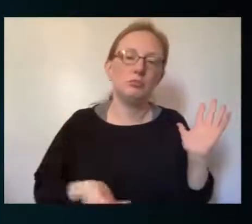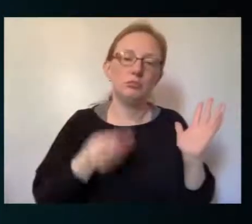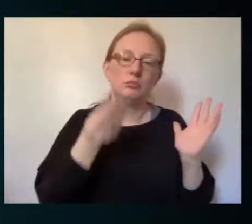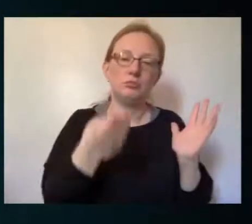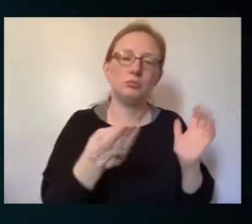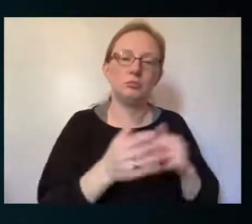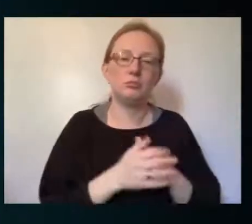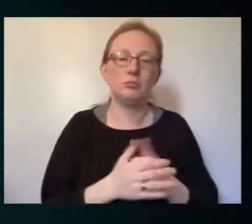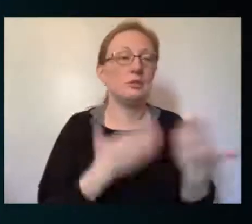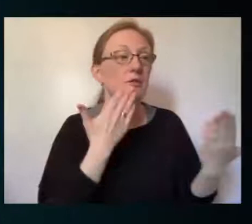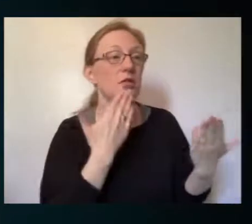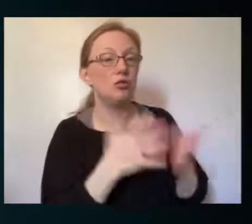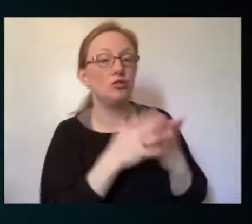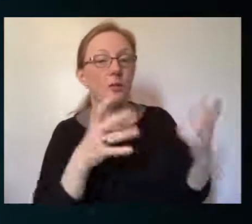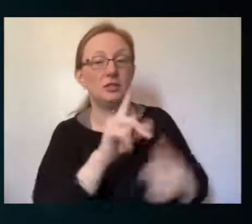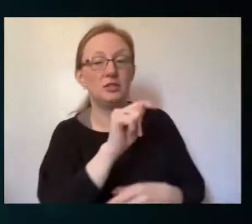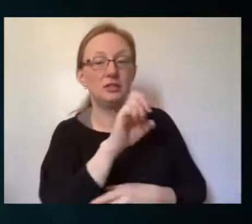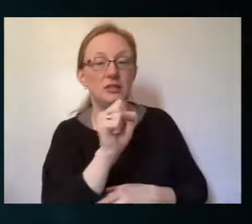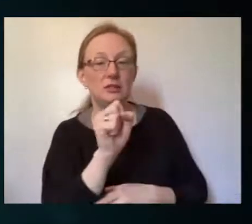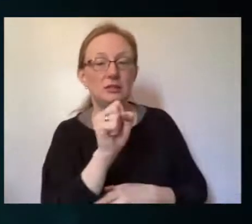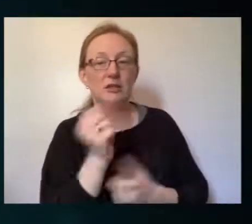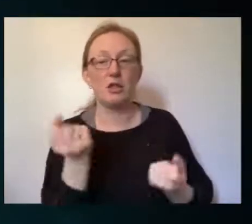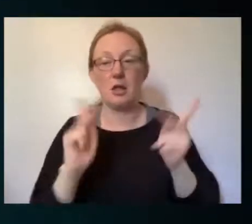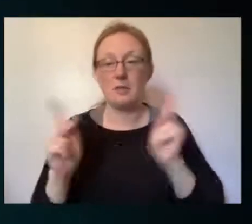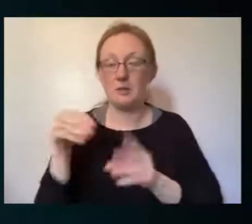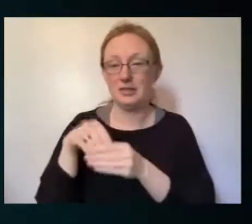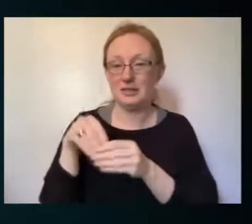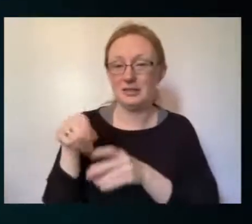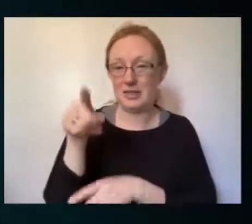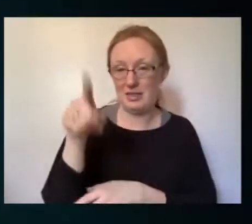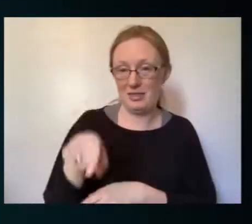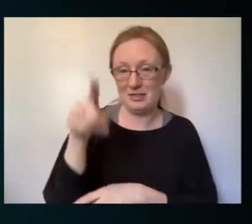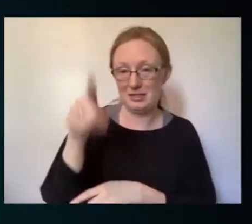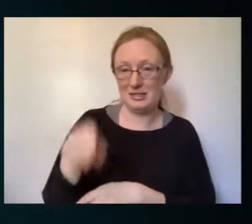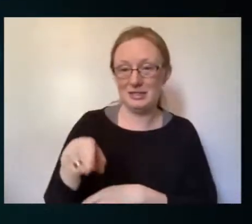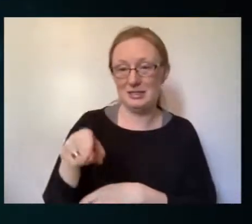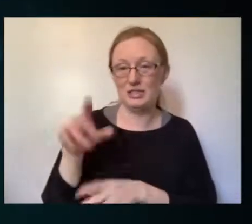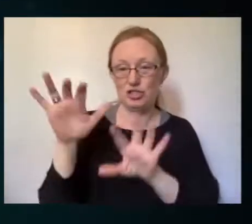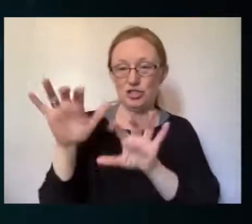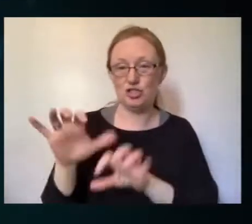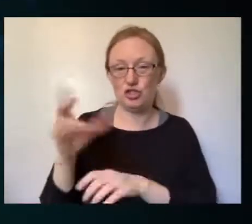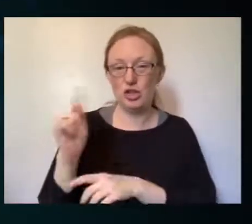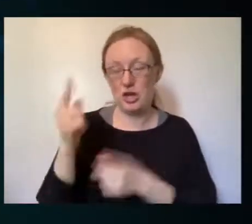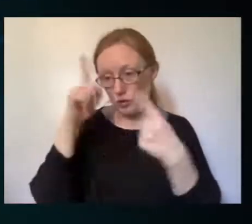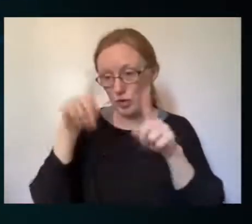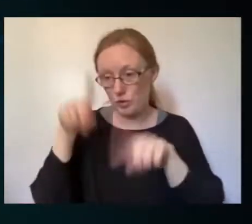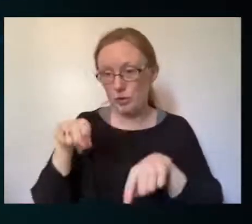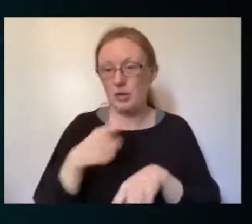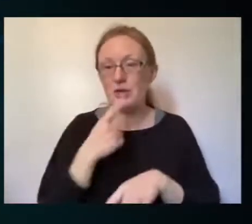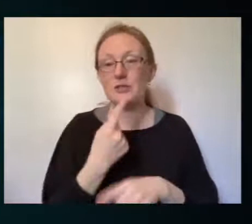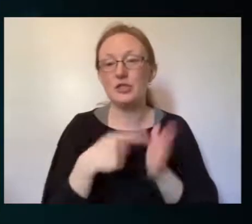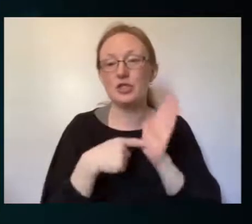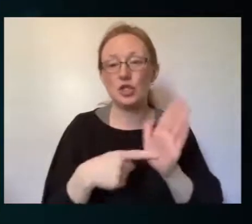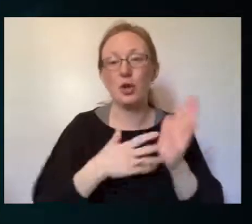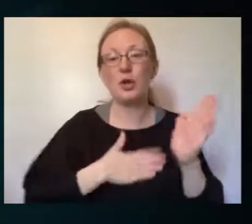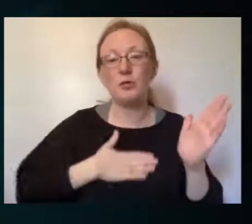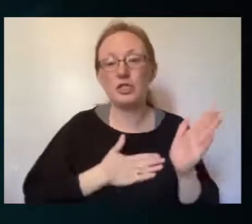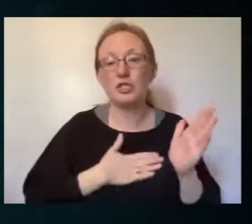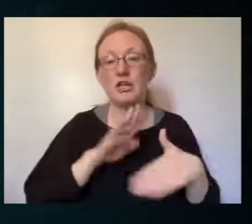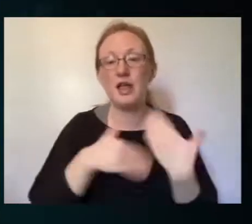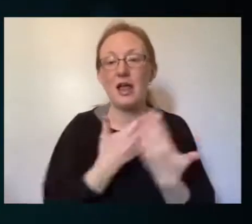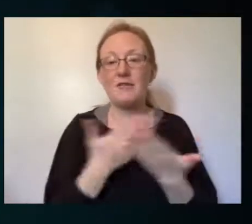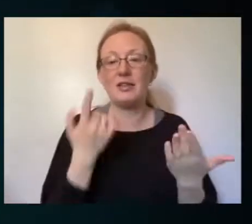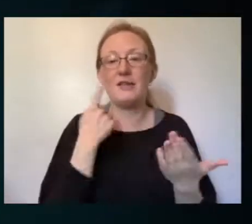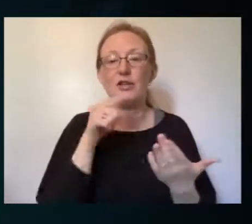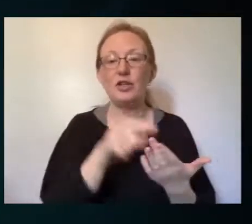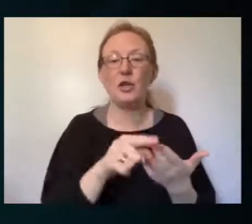No, thank you so much, Tess. And a lot of people in chat are agreeing with you and showing appreciation, gratitude for all that blood, sweat,